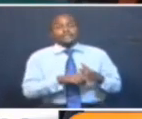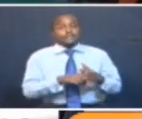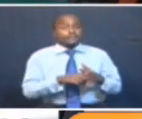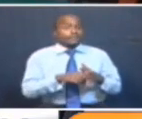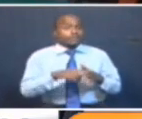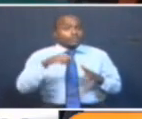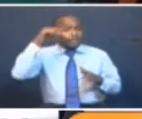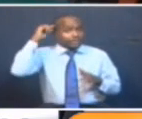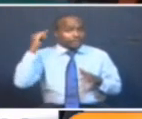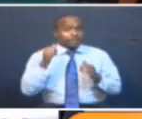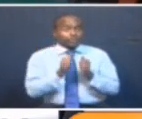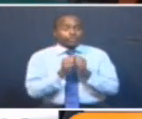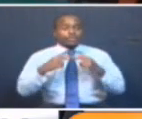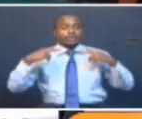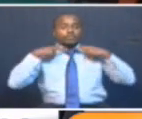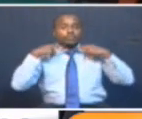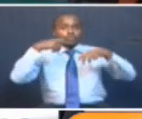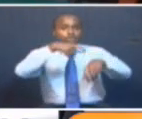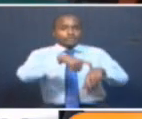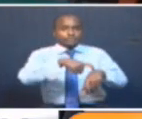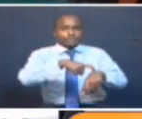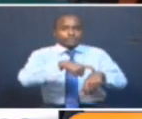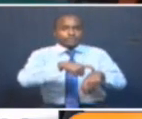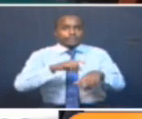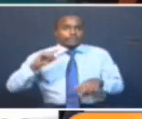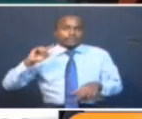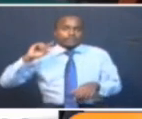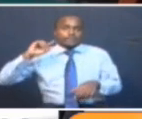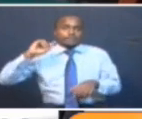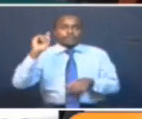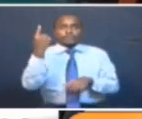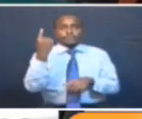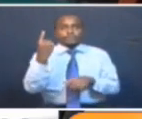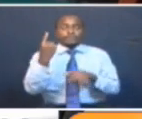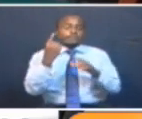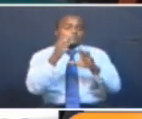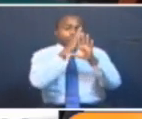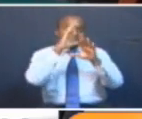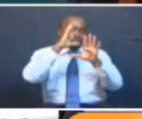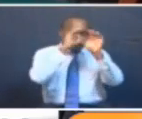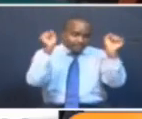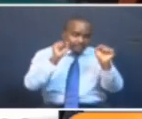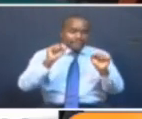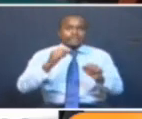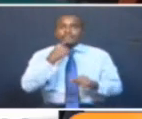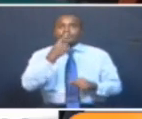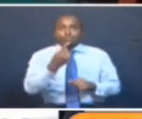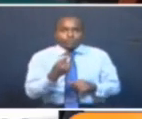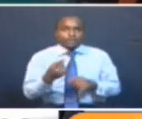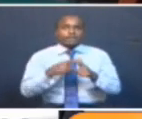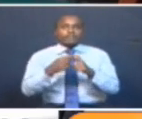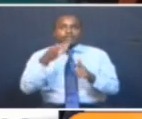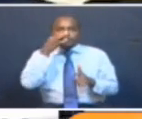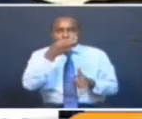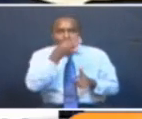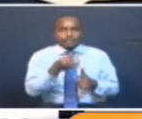the colonial times, then the first president, then Moi regime, then Mwai Kibaki,